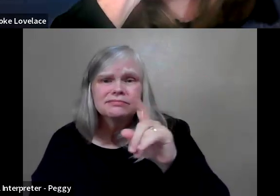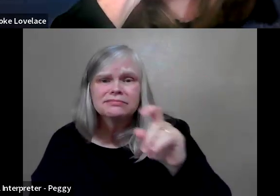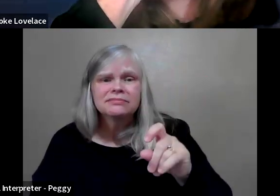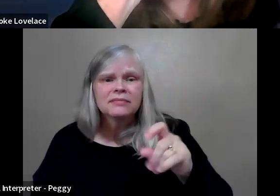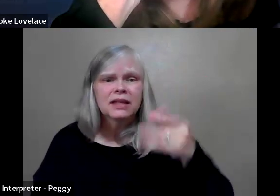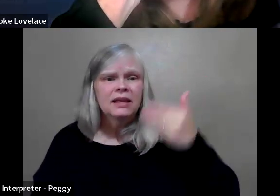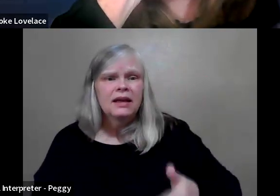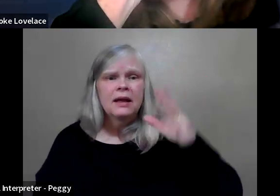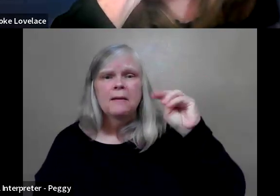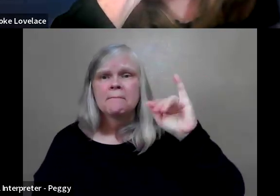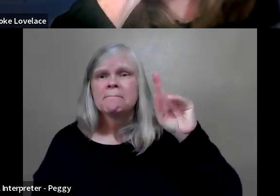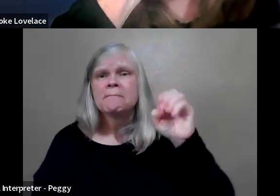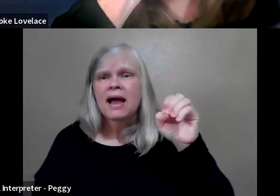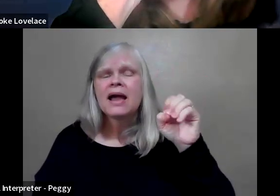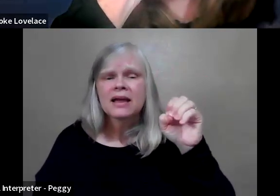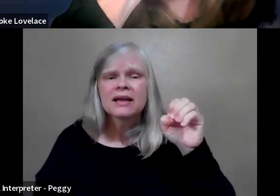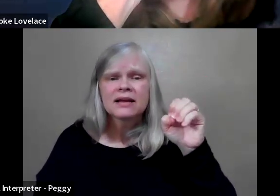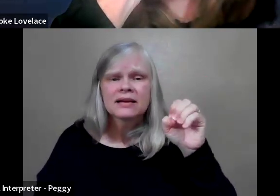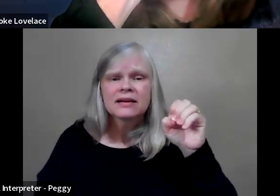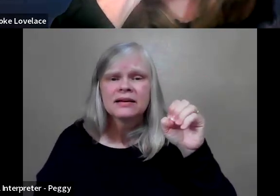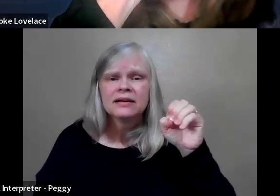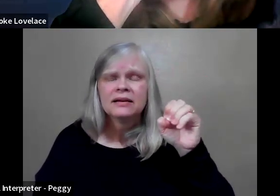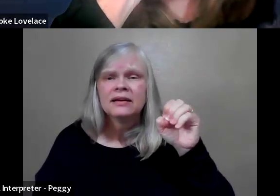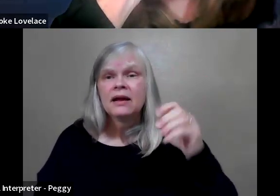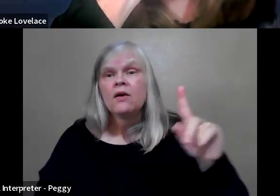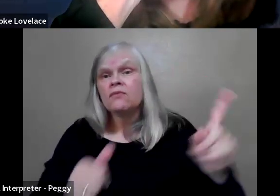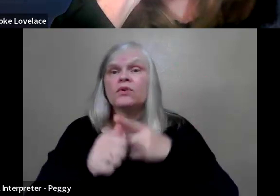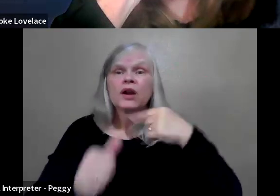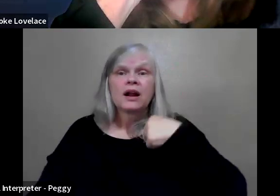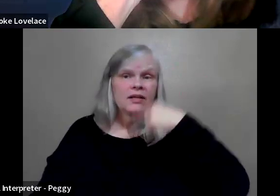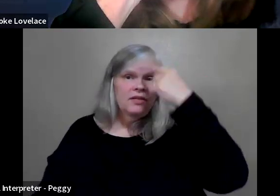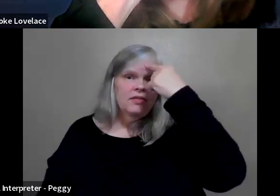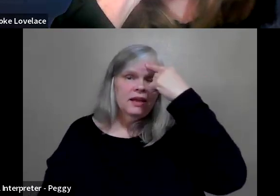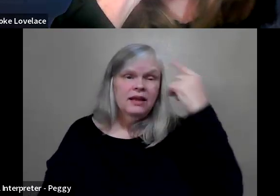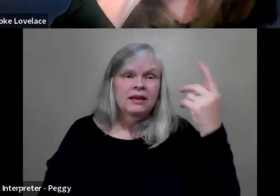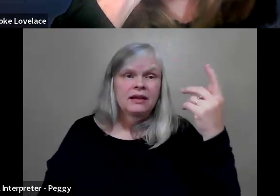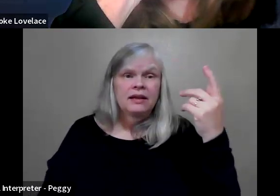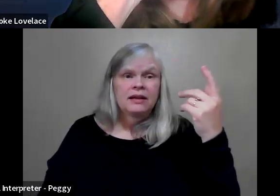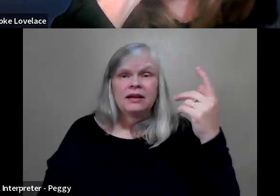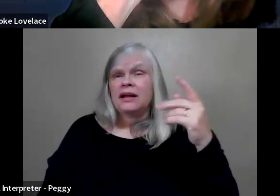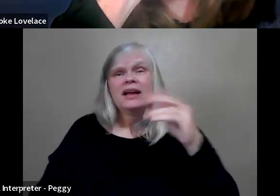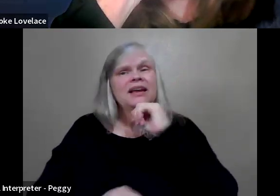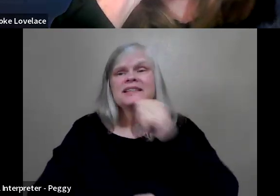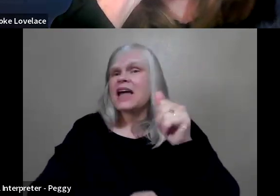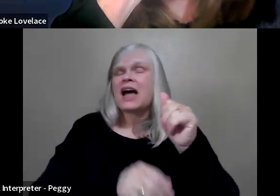This is Mike, and I would say that the first thing I think about is that it's not going to get any